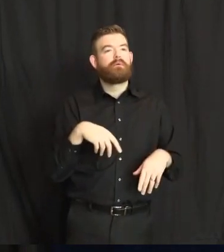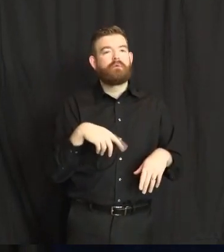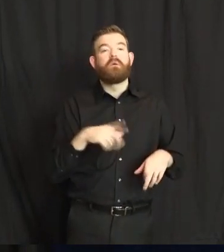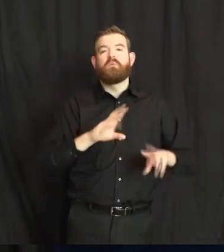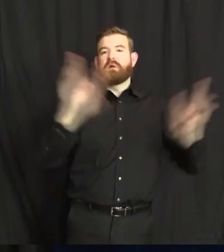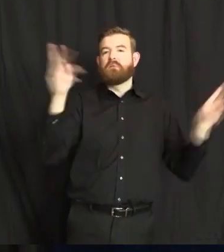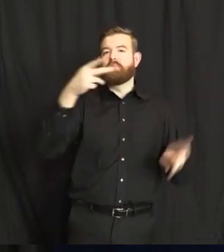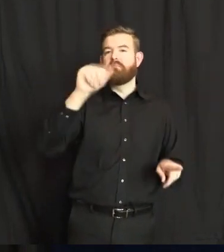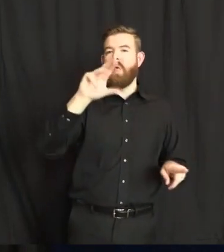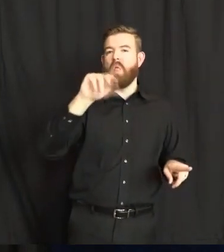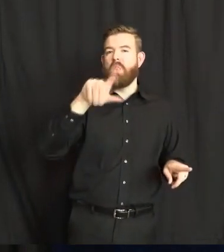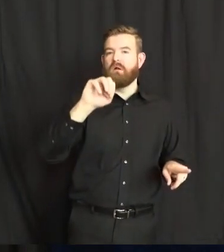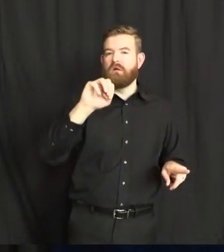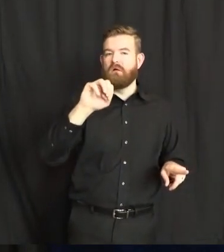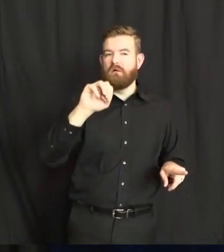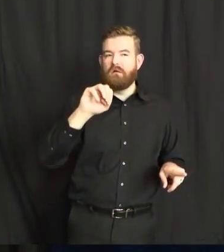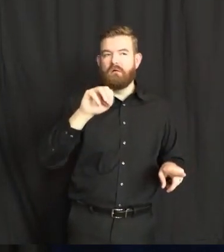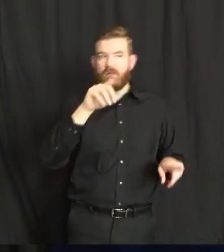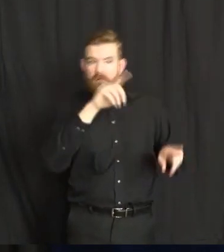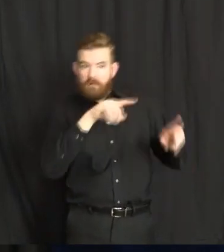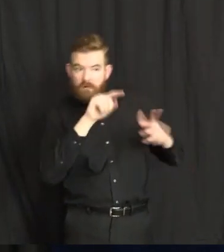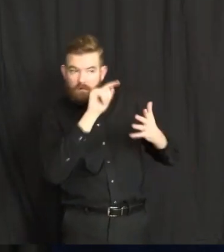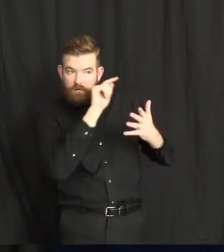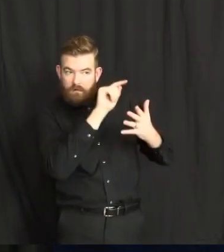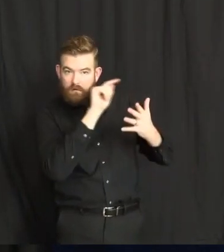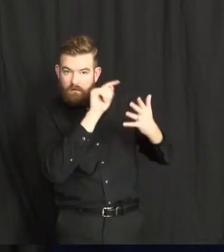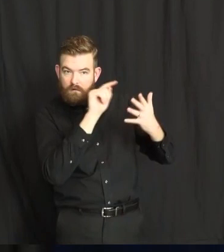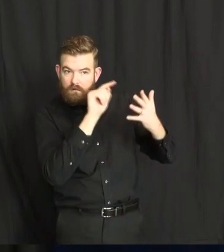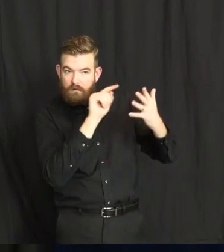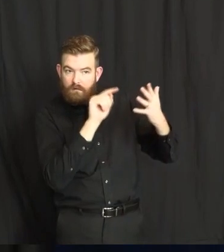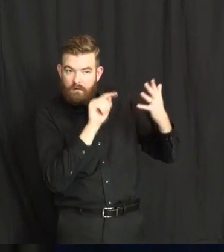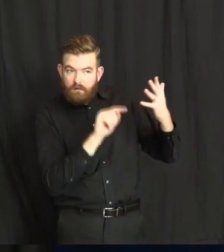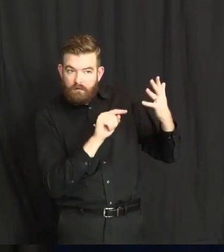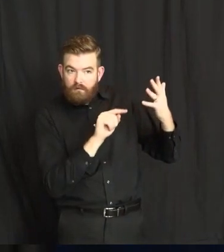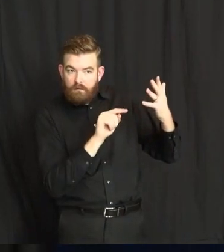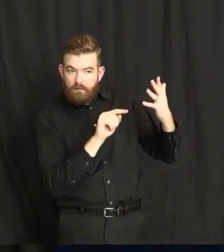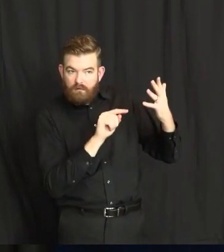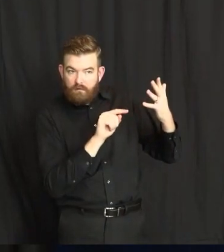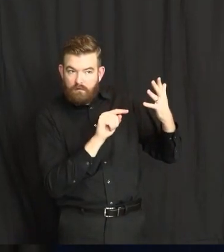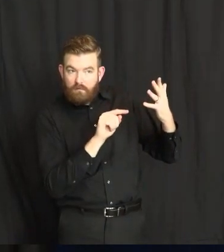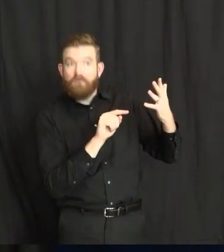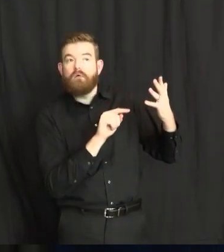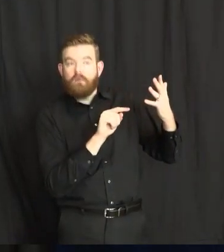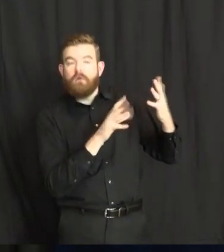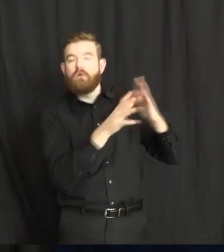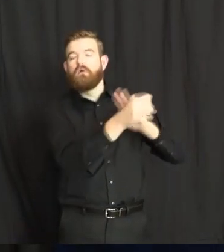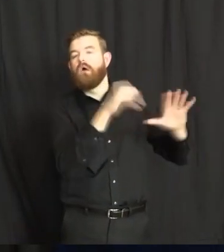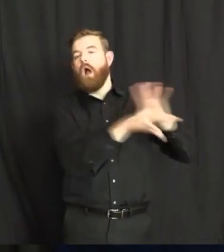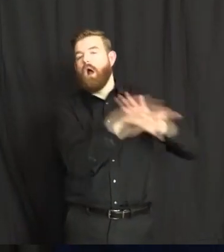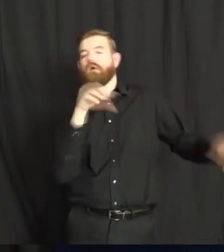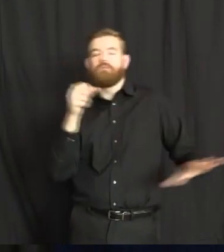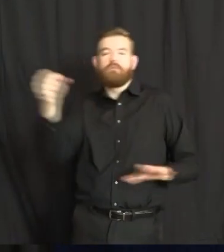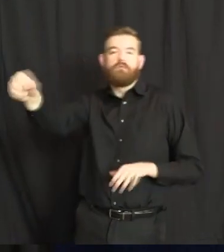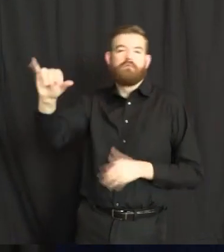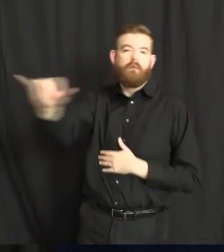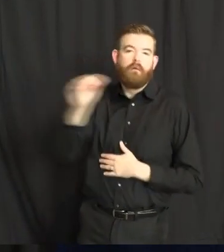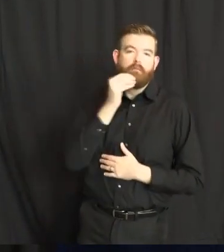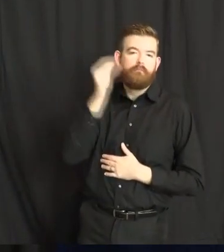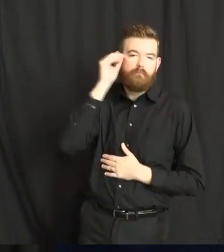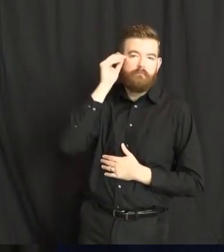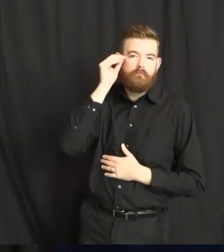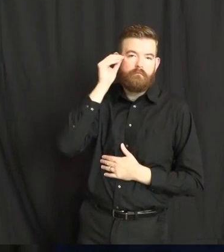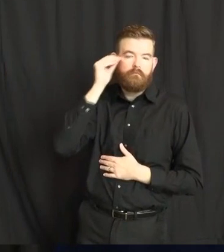make individualized determinations of whether home confinement would better serve an eligible inmate. And at this moment,